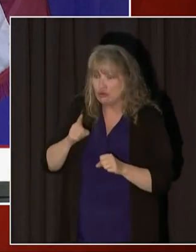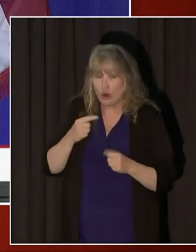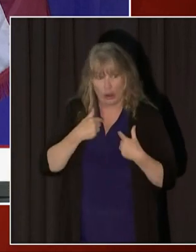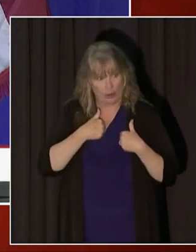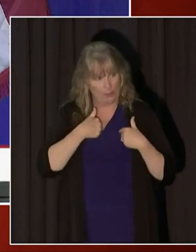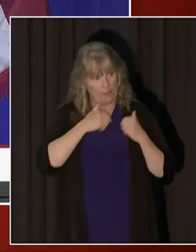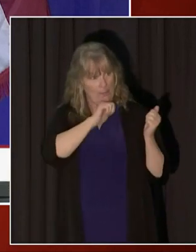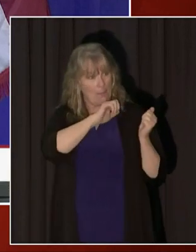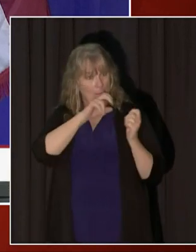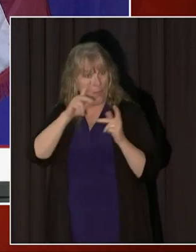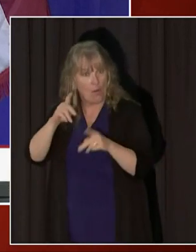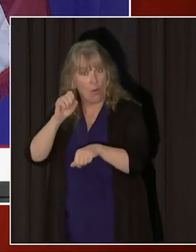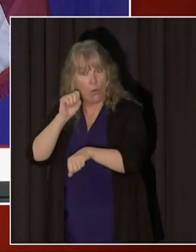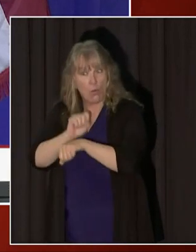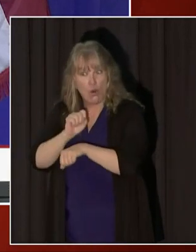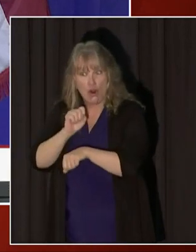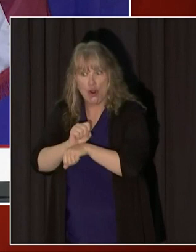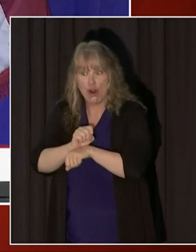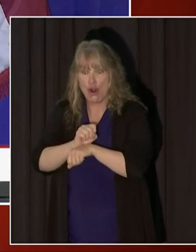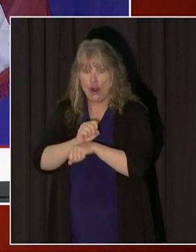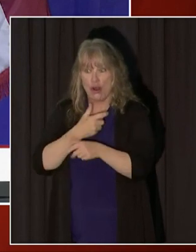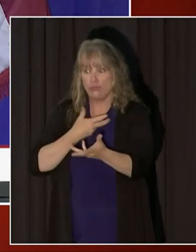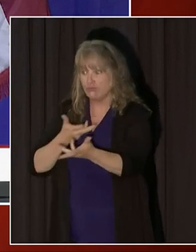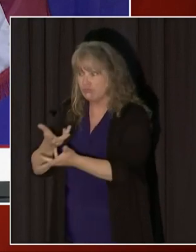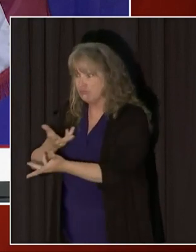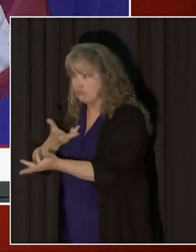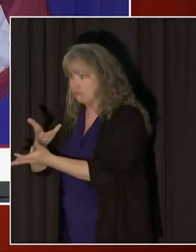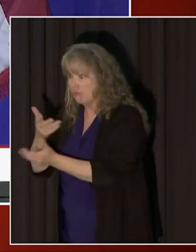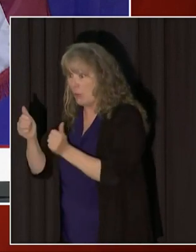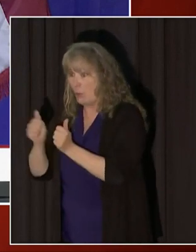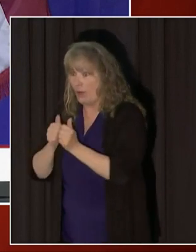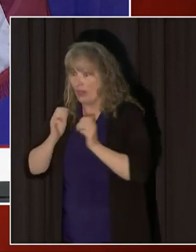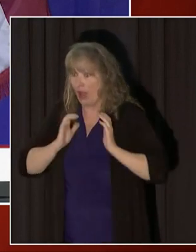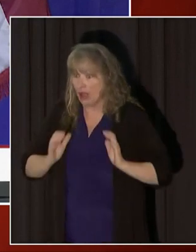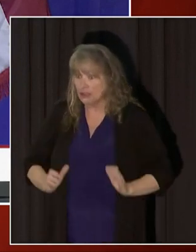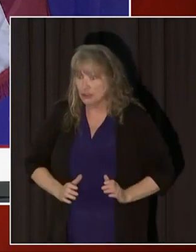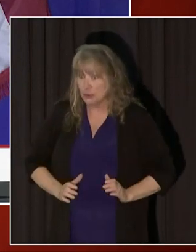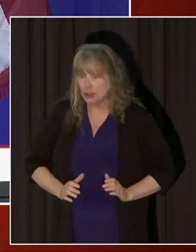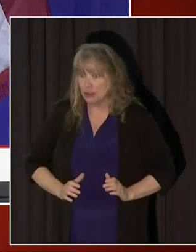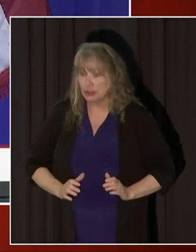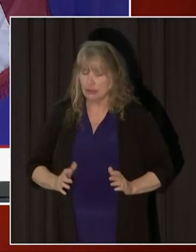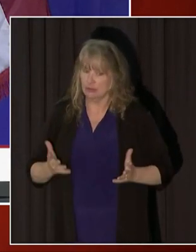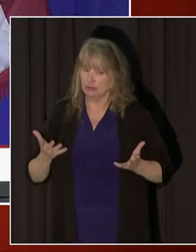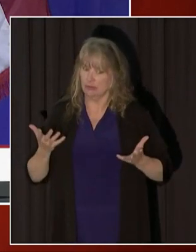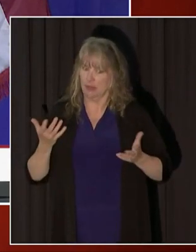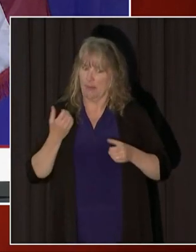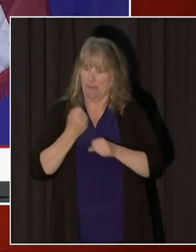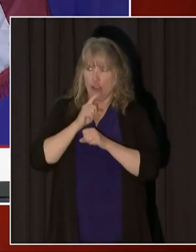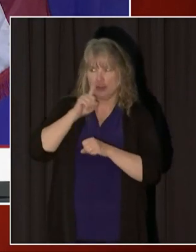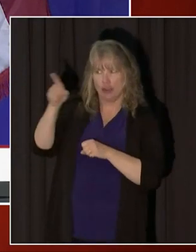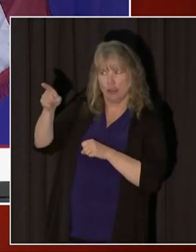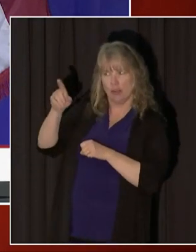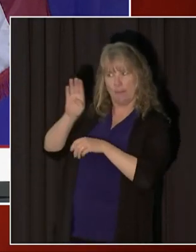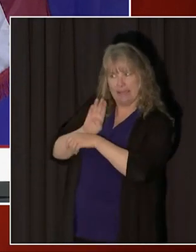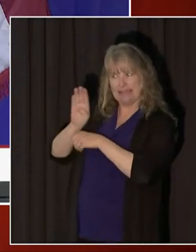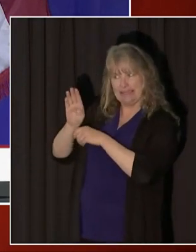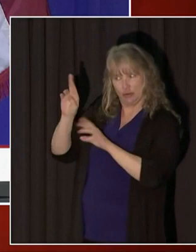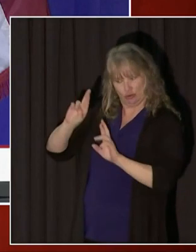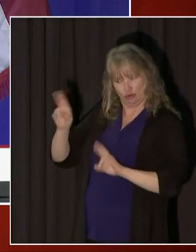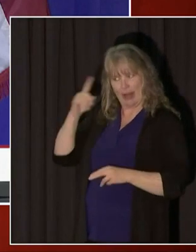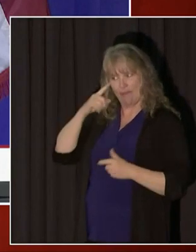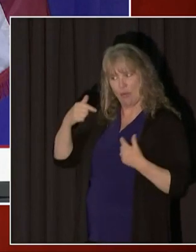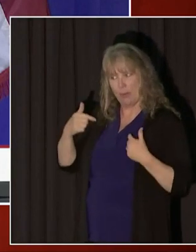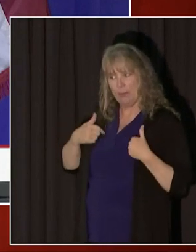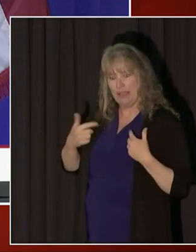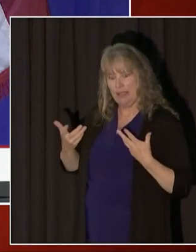work, and customers want to be sure that businesses are ready for them. And so I think that is what's so important